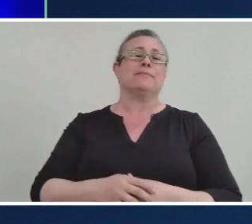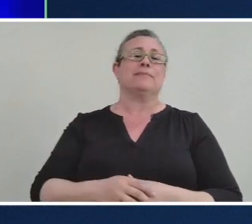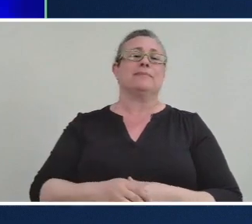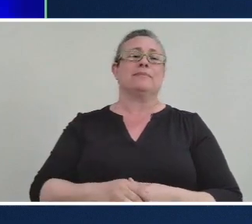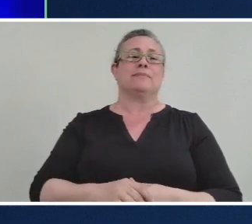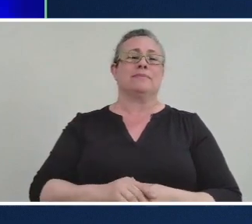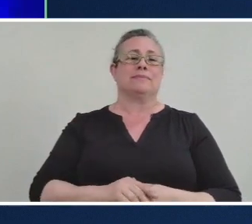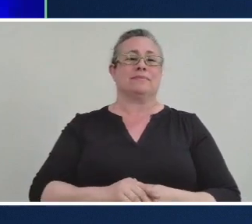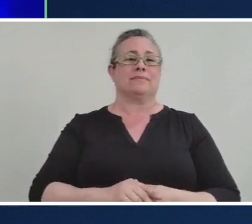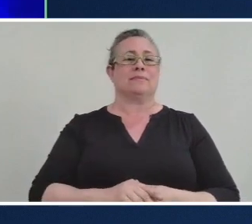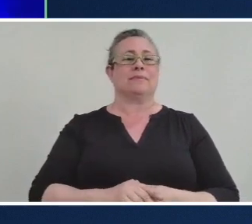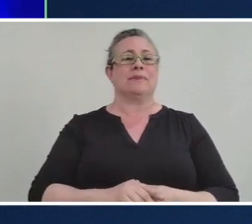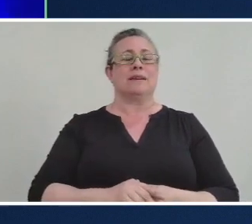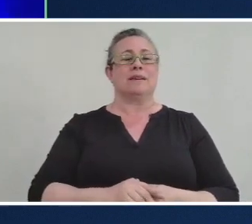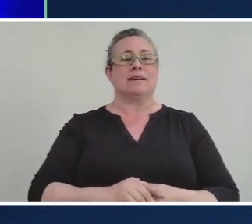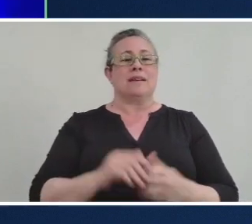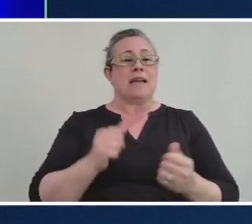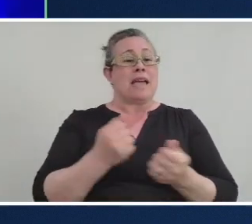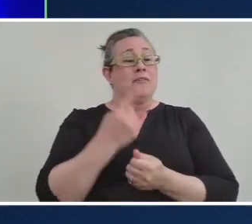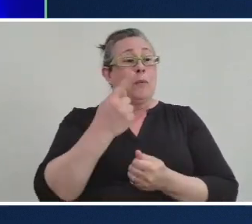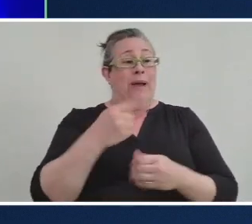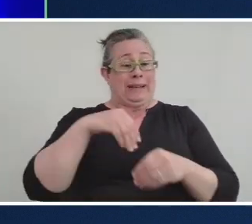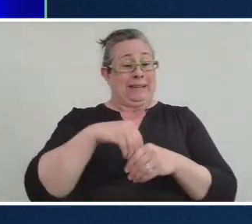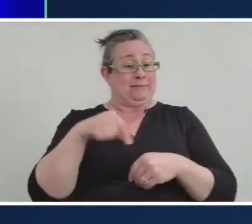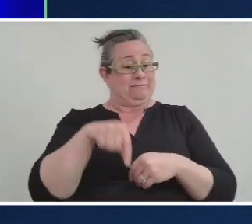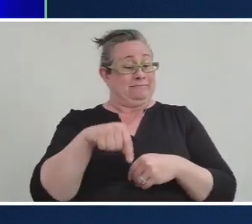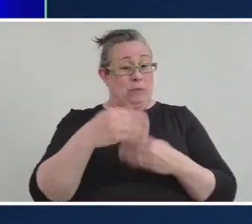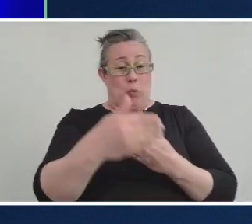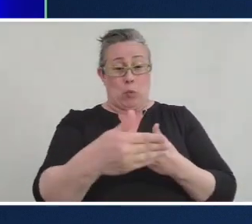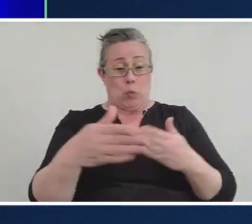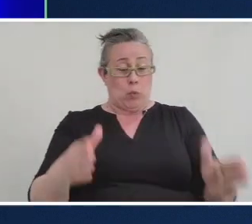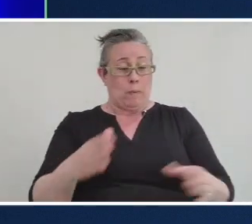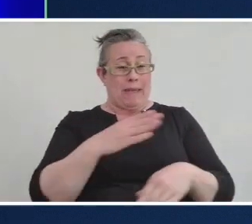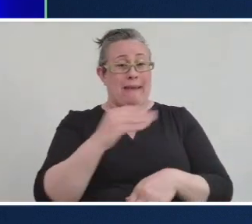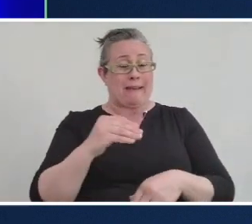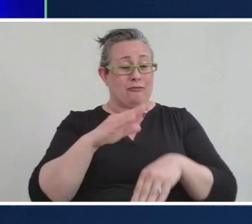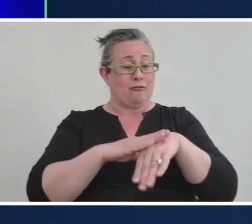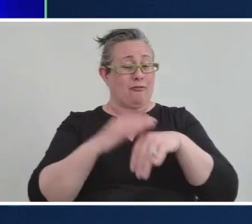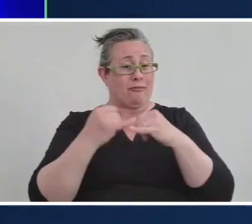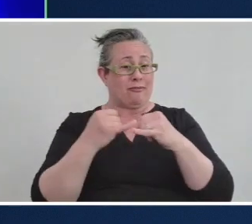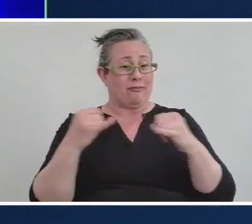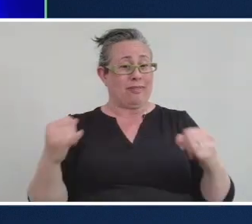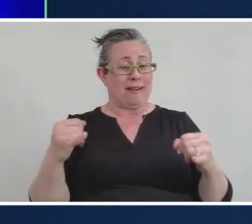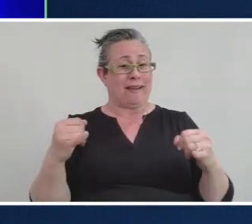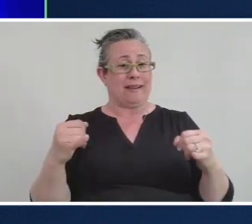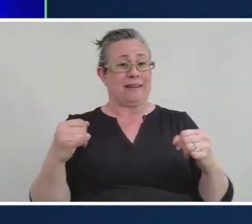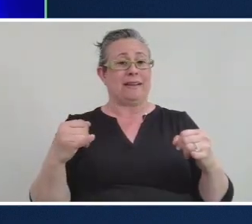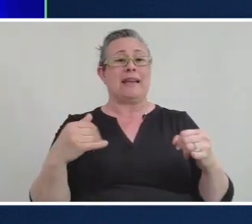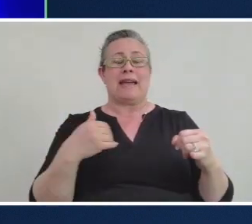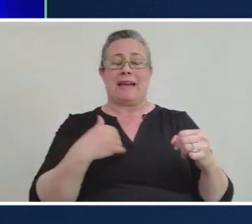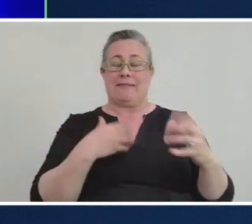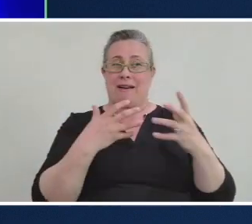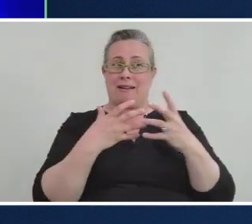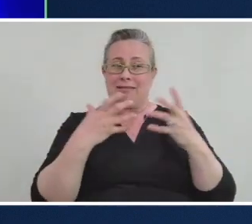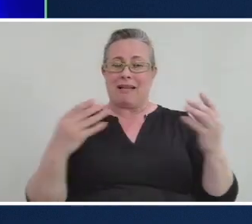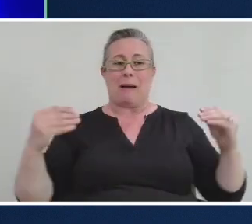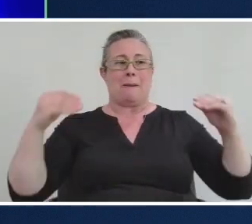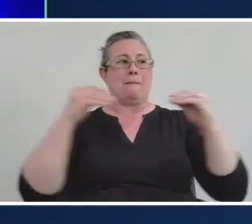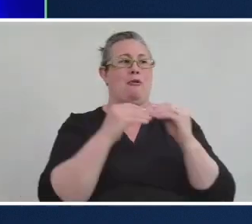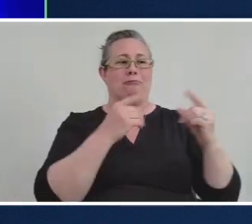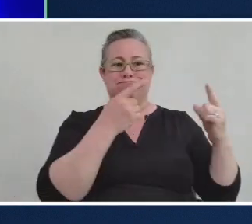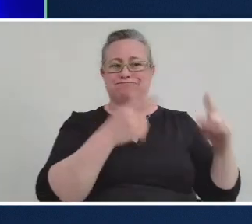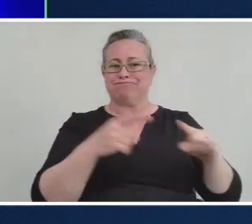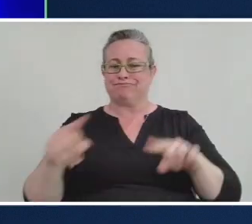Everybody in the room here and everybody online, we have a lot more going on. We have